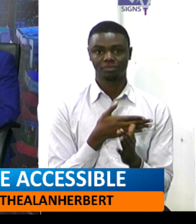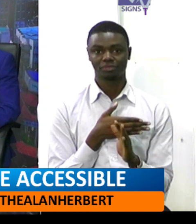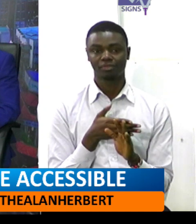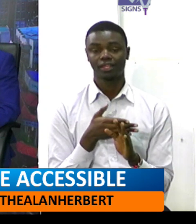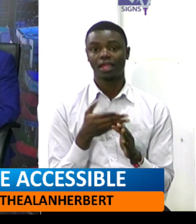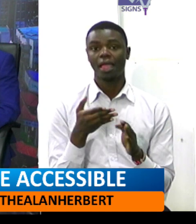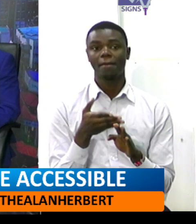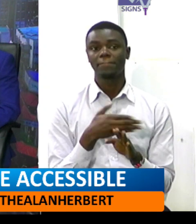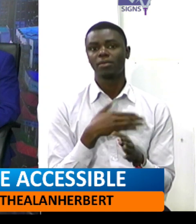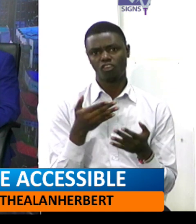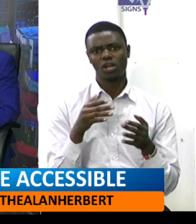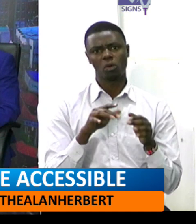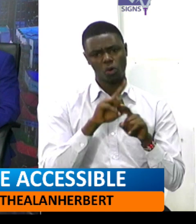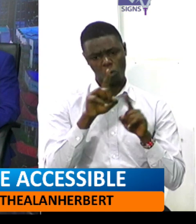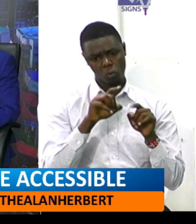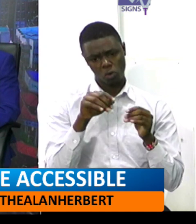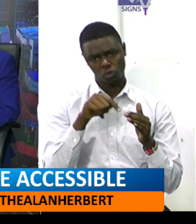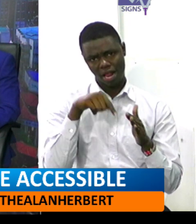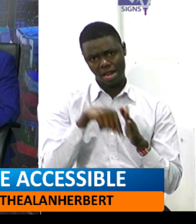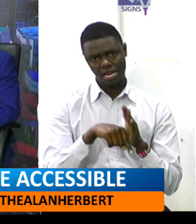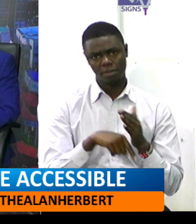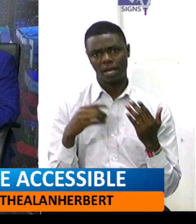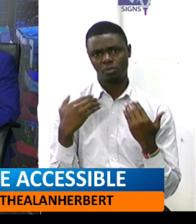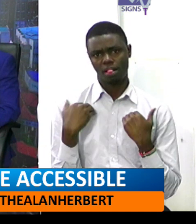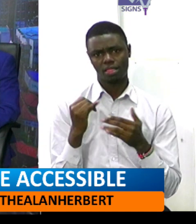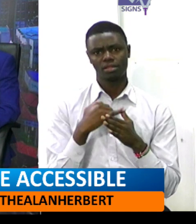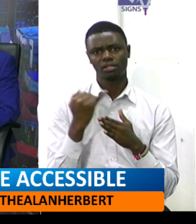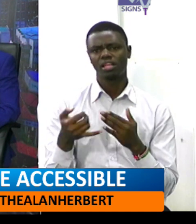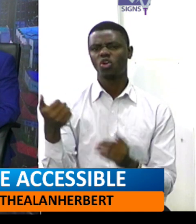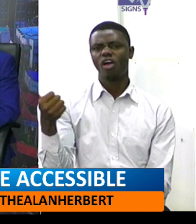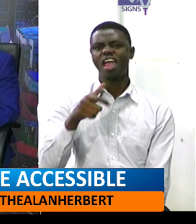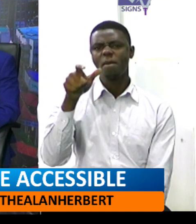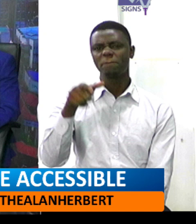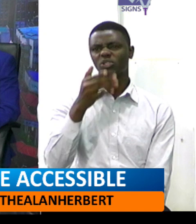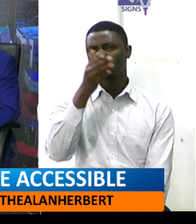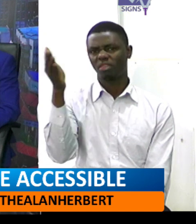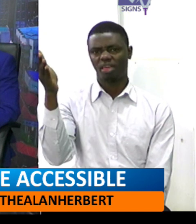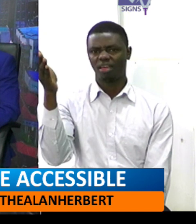the now more nitty-gritties into health insurance, why should anyone